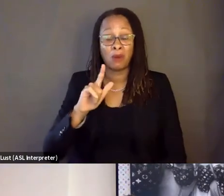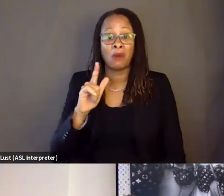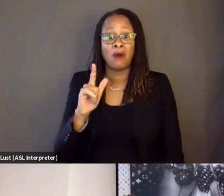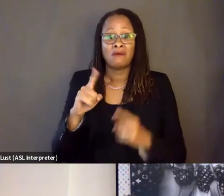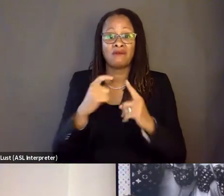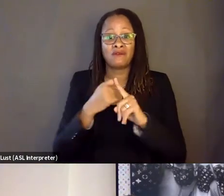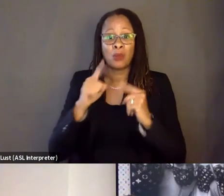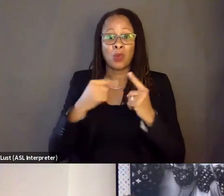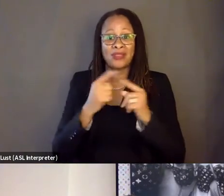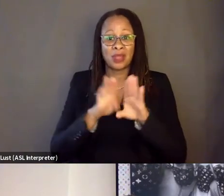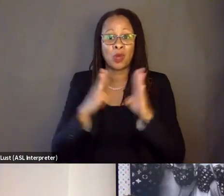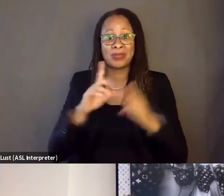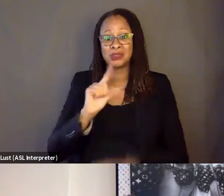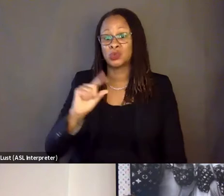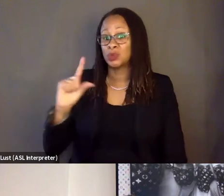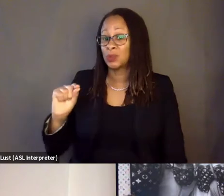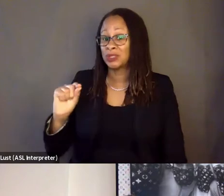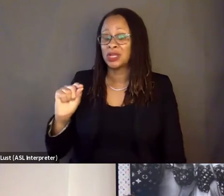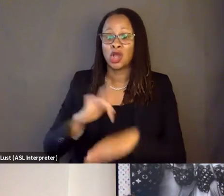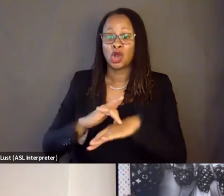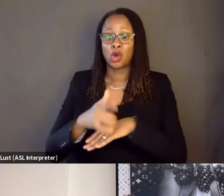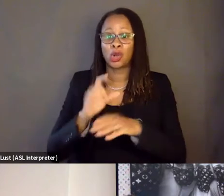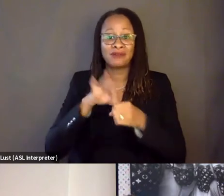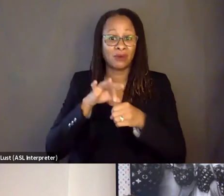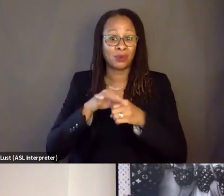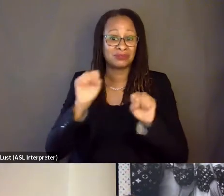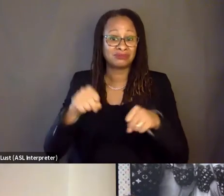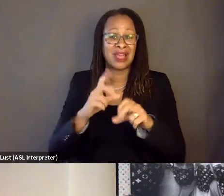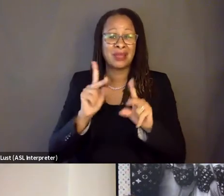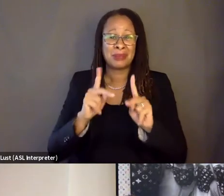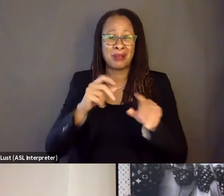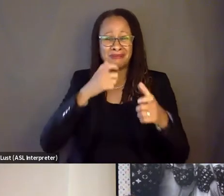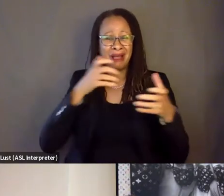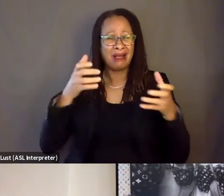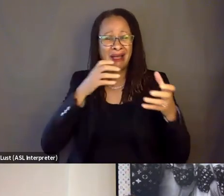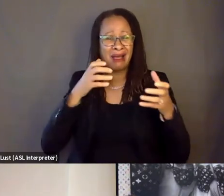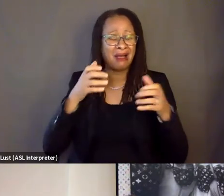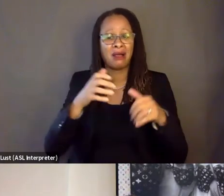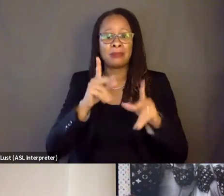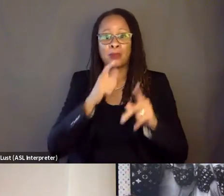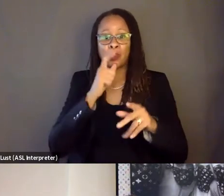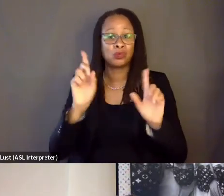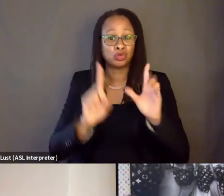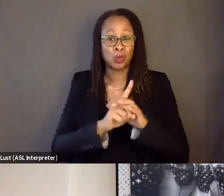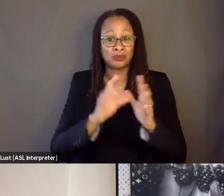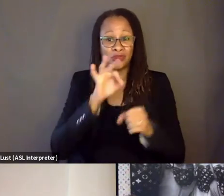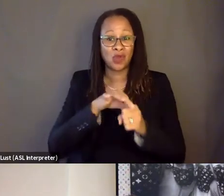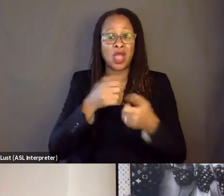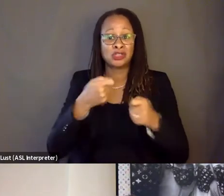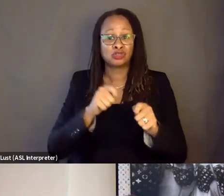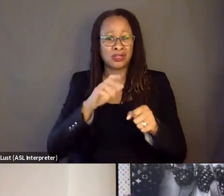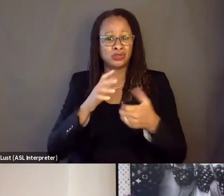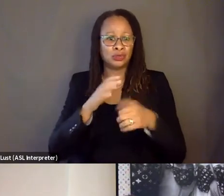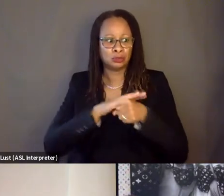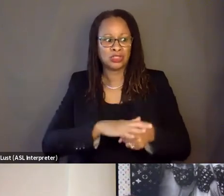2020 for early voting, that there are, you know, people shouting down voters and trying to intimidate them.